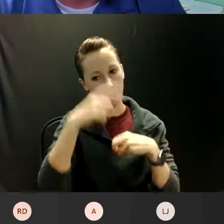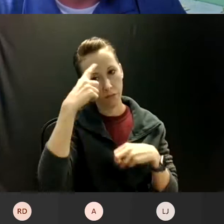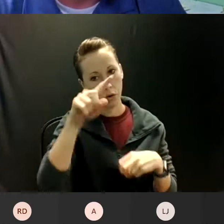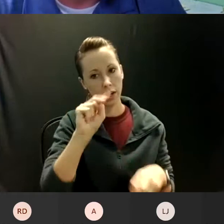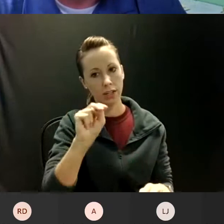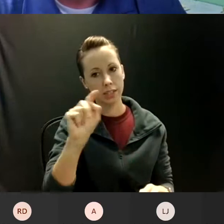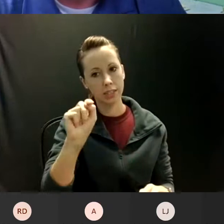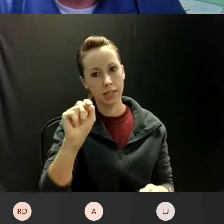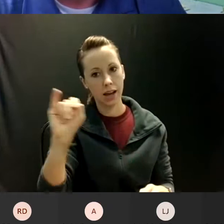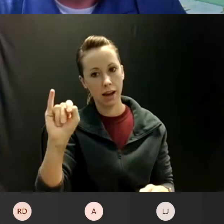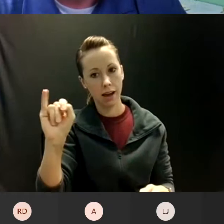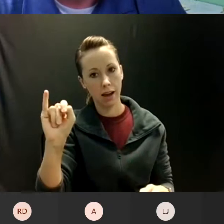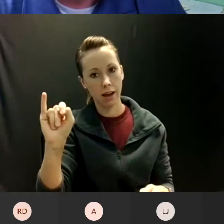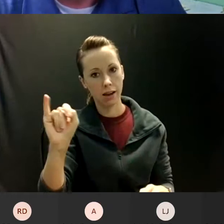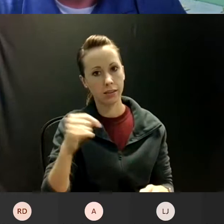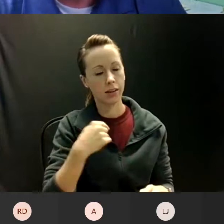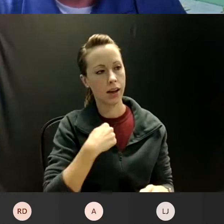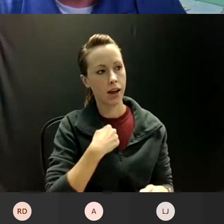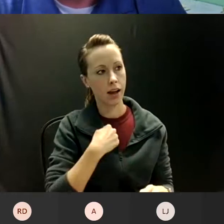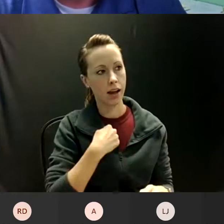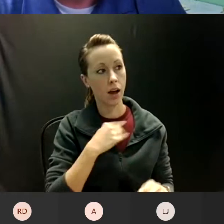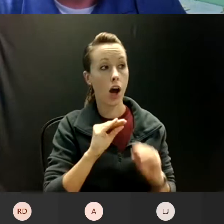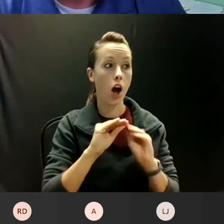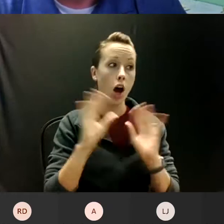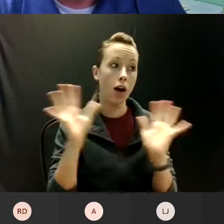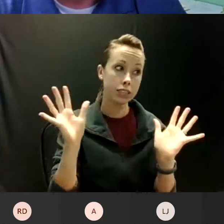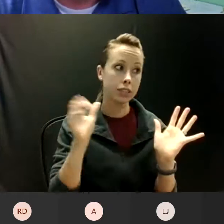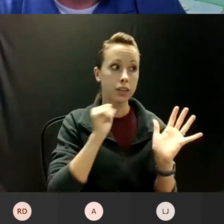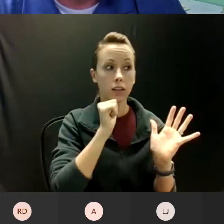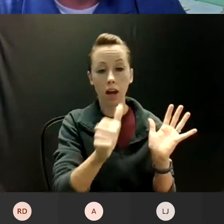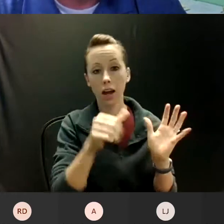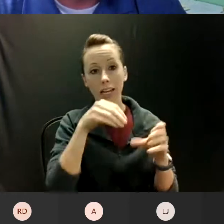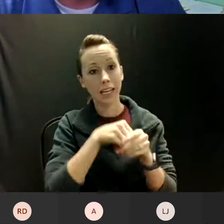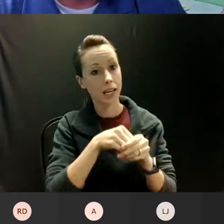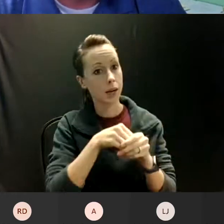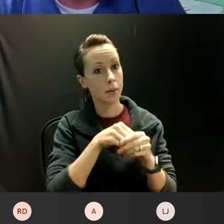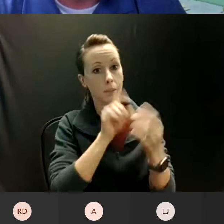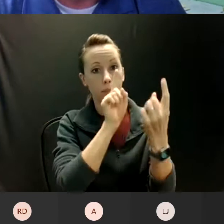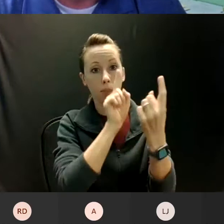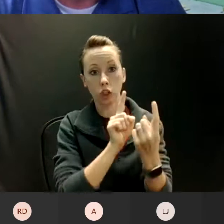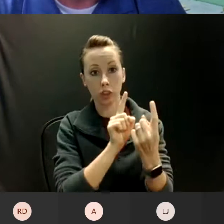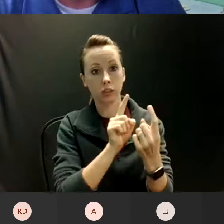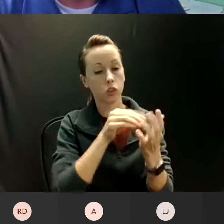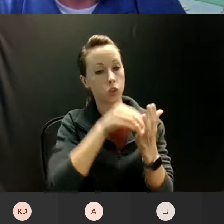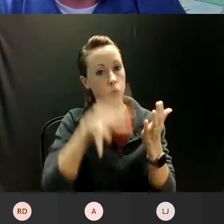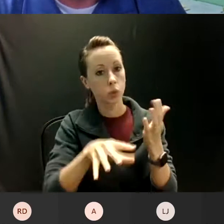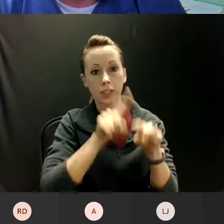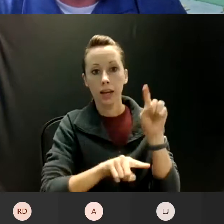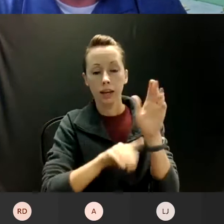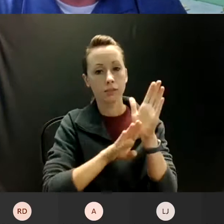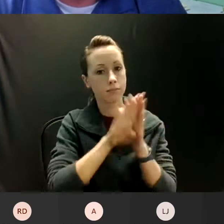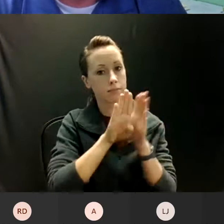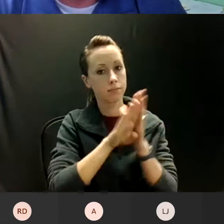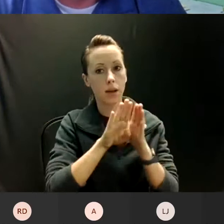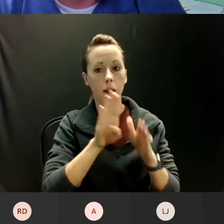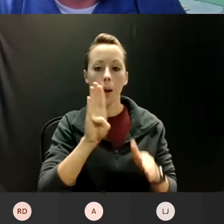I don't think that, I mean, obviously they're not in person, so the students really couldn't create the bond, as somebody else said, but I think to kind of